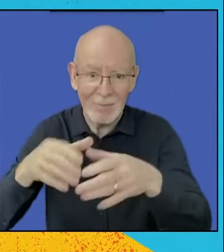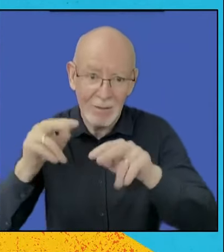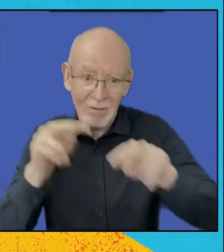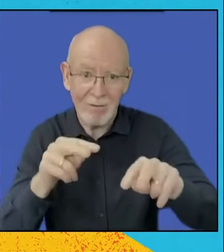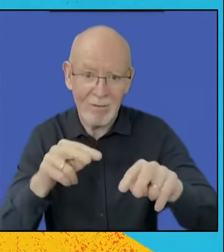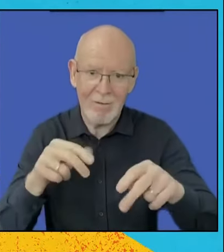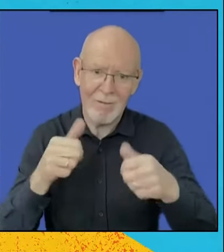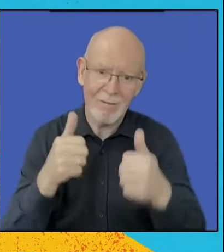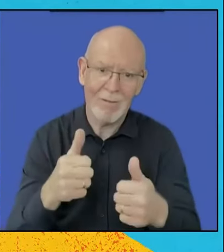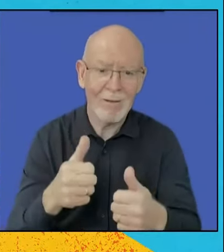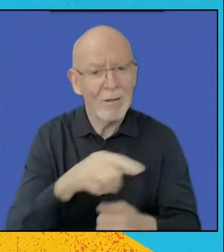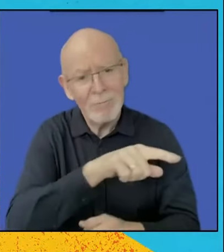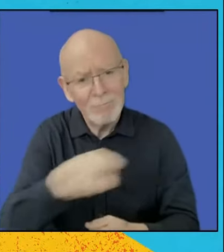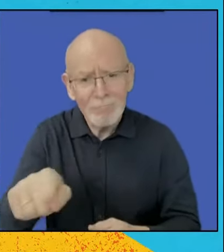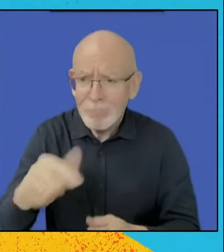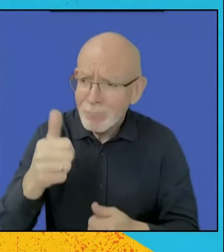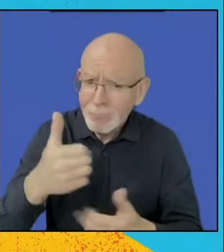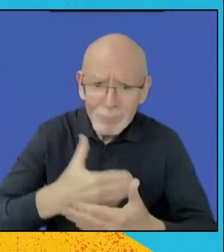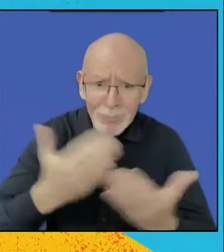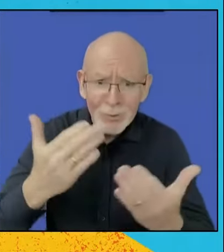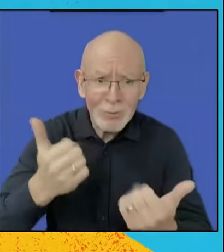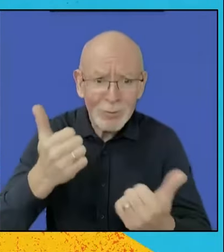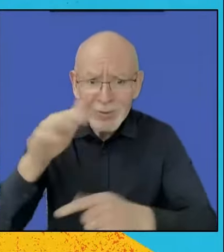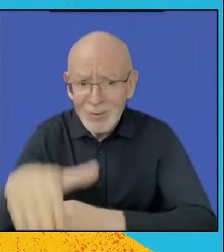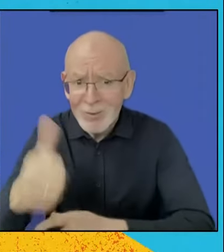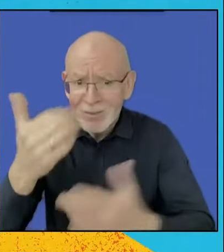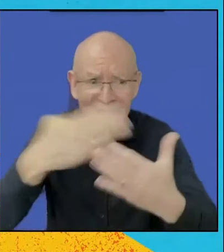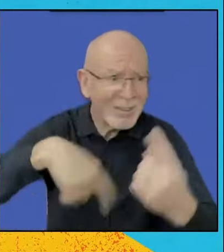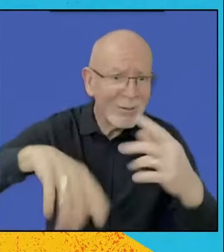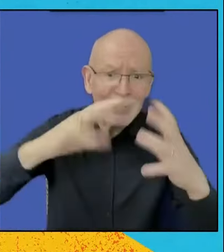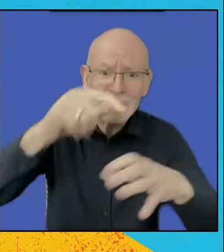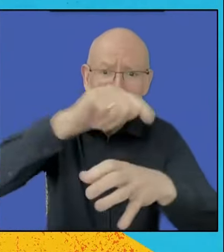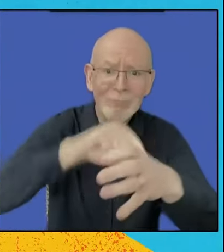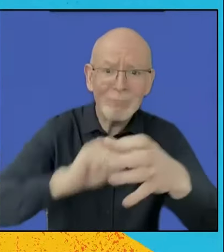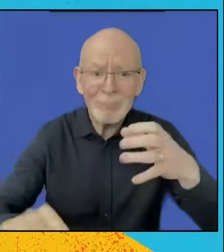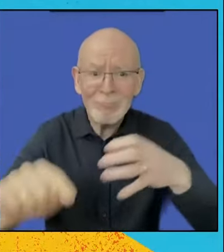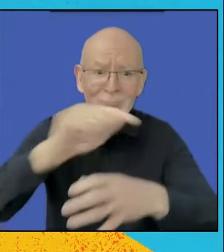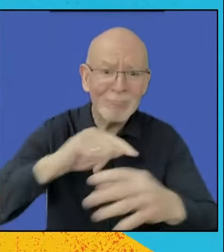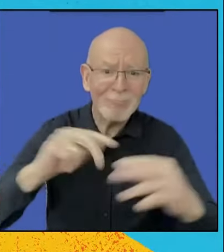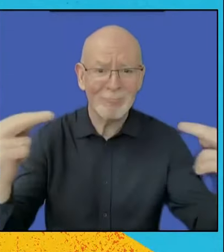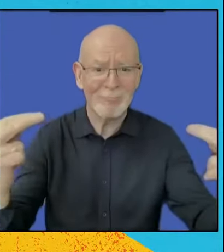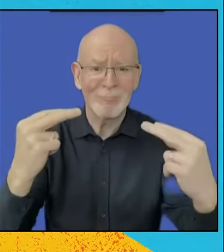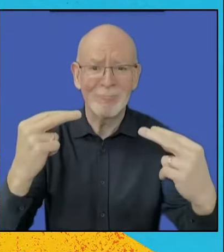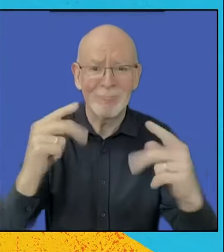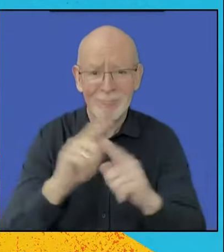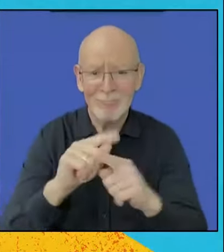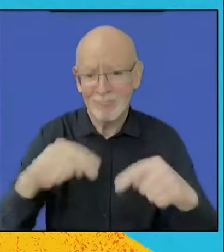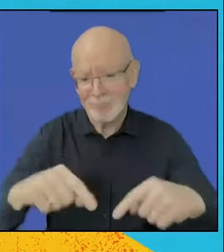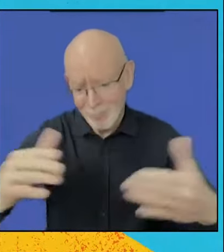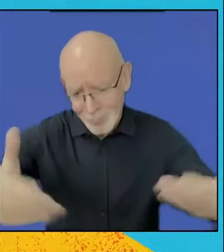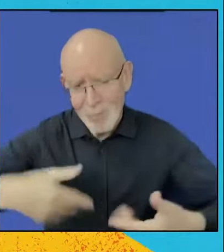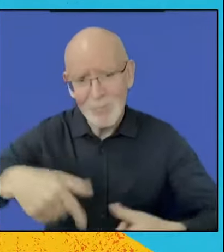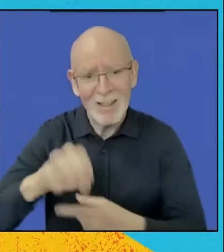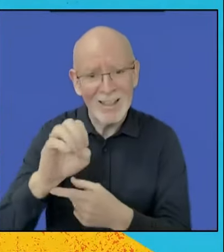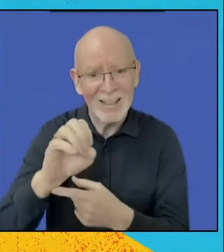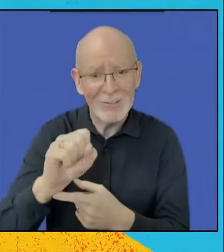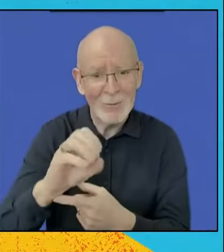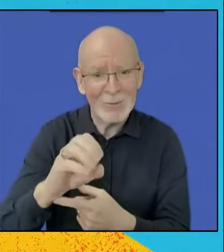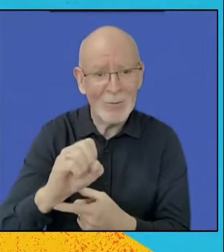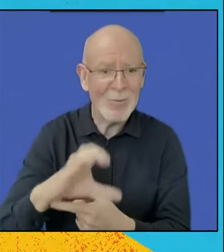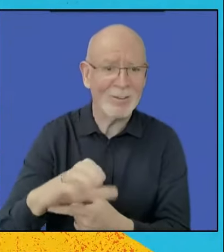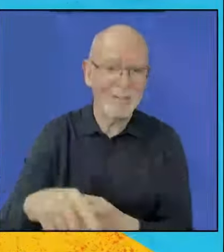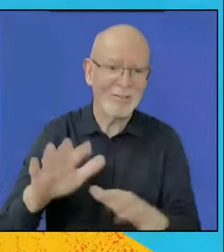young parliamentarians, ambassadors, and many other high-level government officials and representatives to this gathering. This